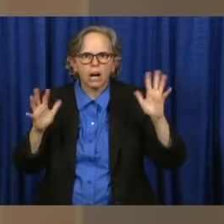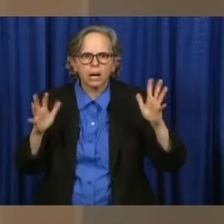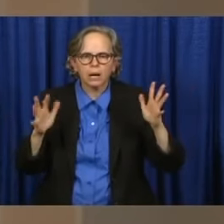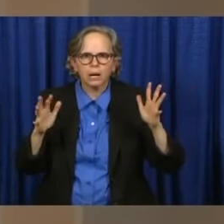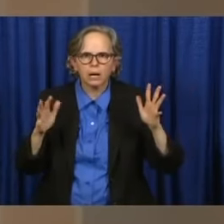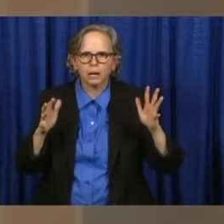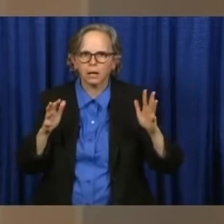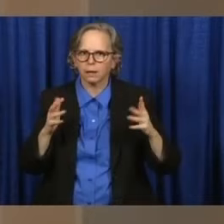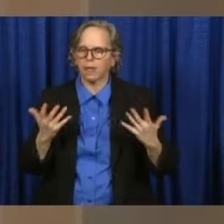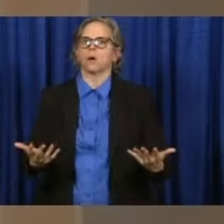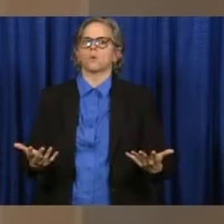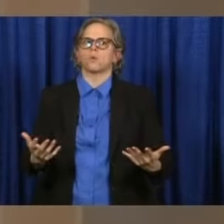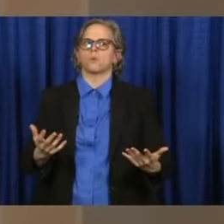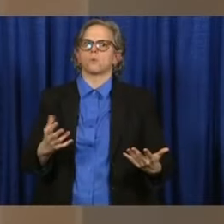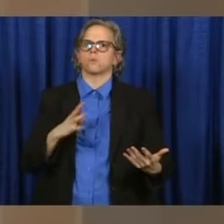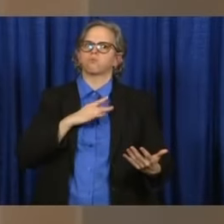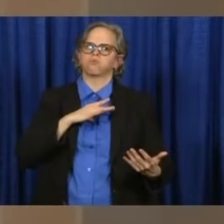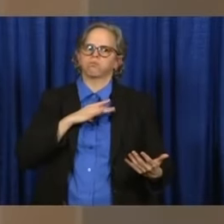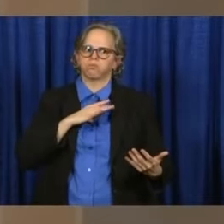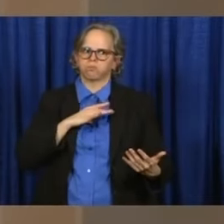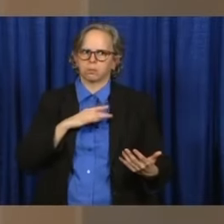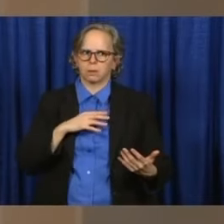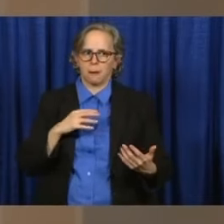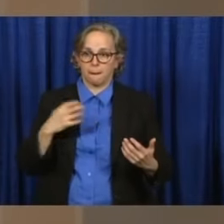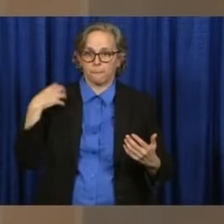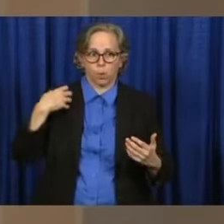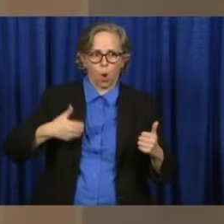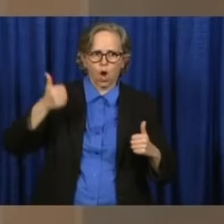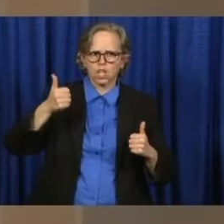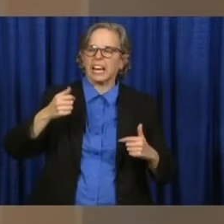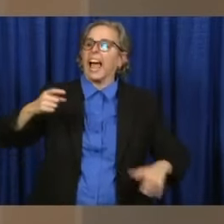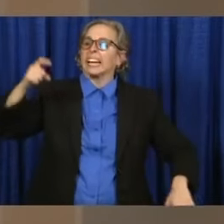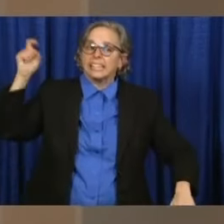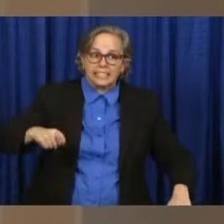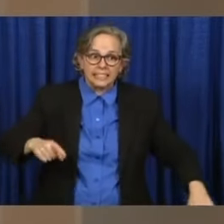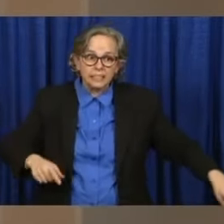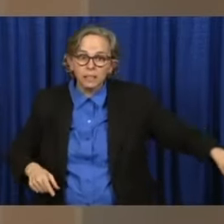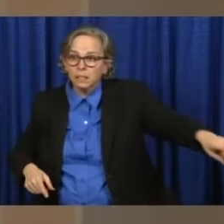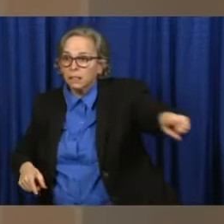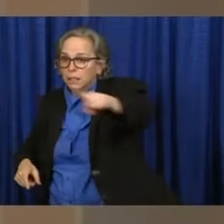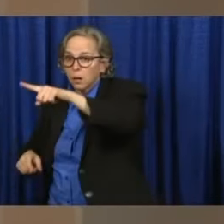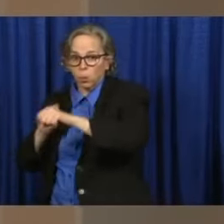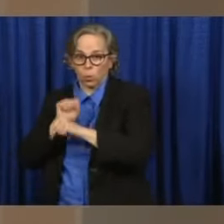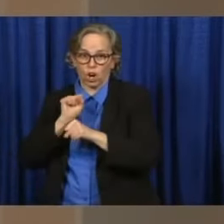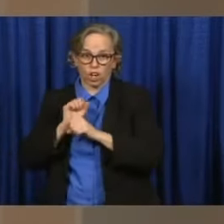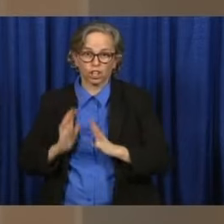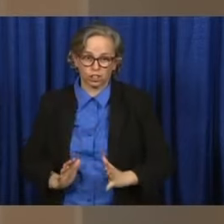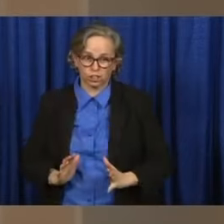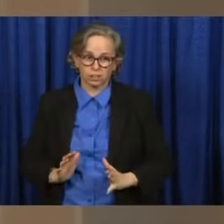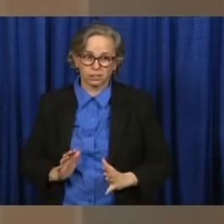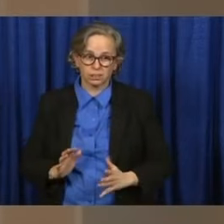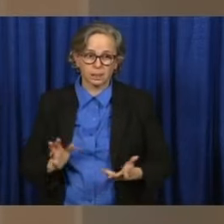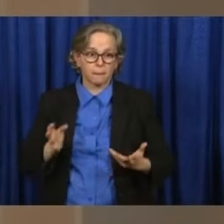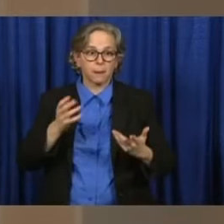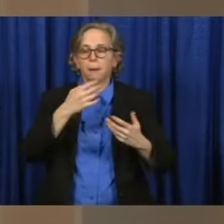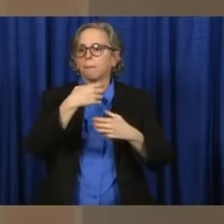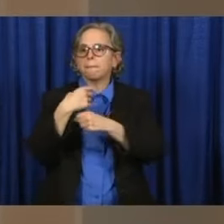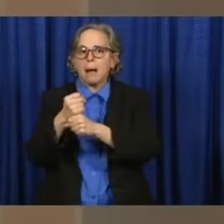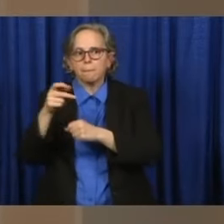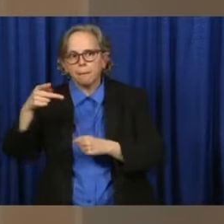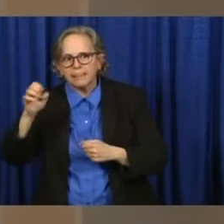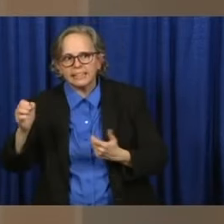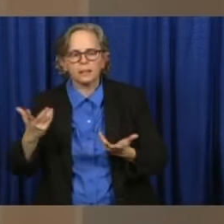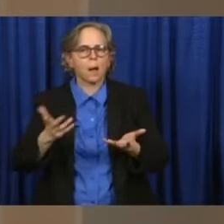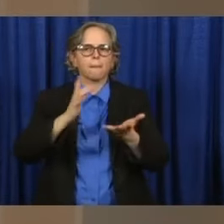working. These employers are the ones who need it the most. They're people who are producing PPE or medical devices